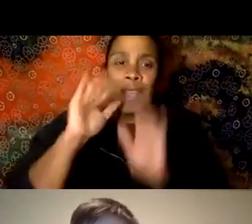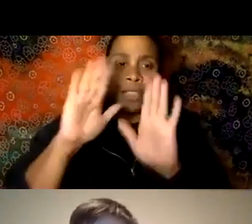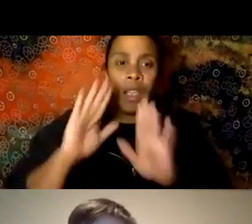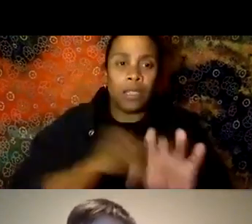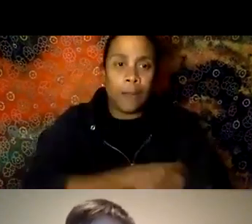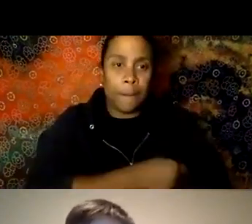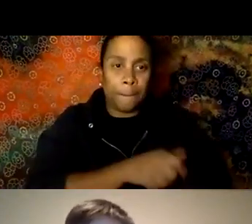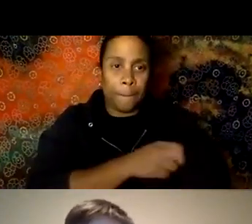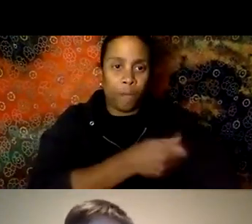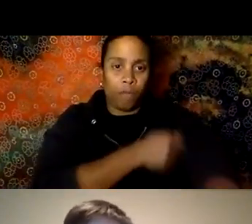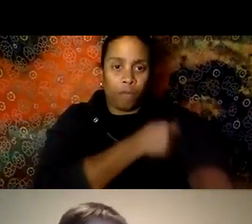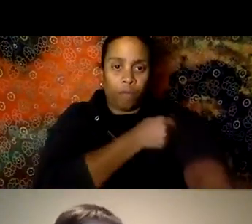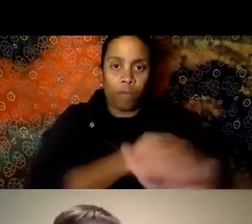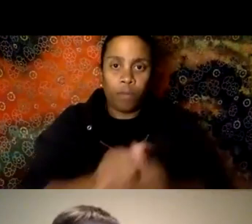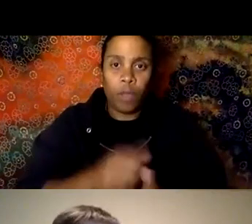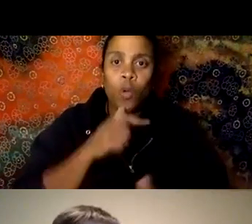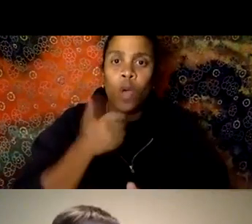sweet. Who else wants to share?